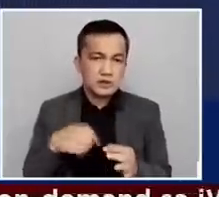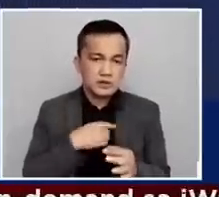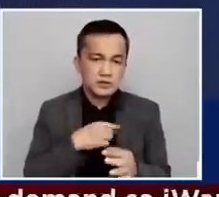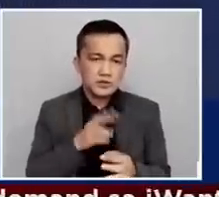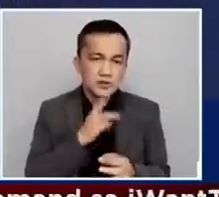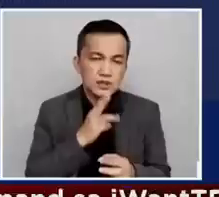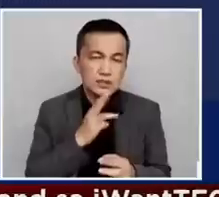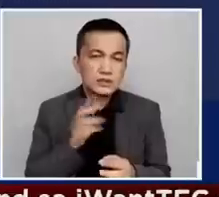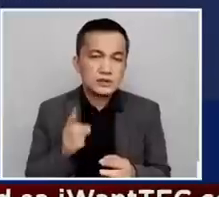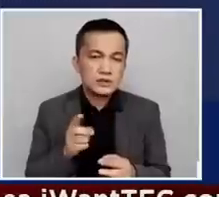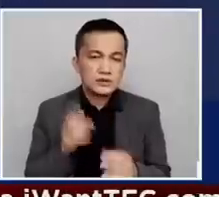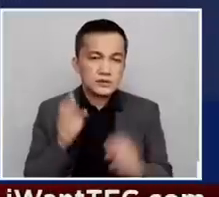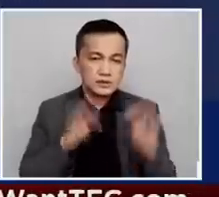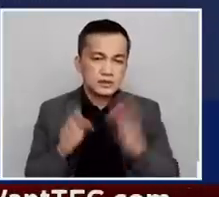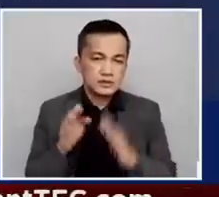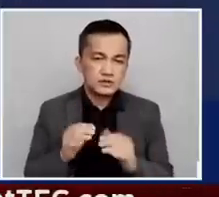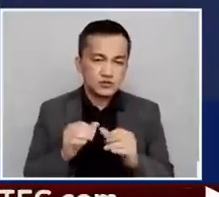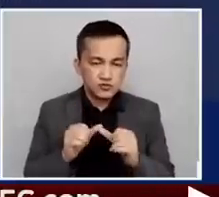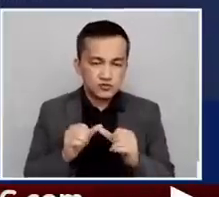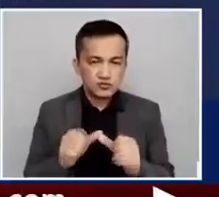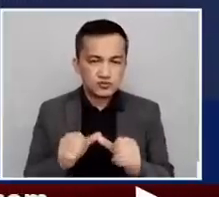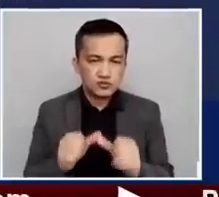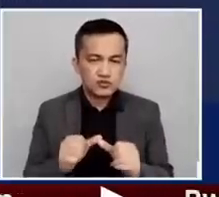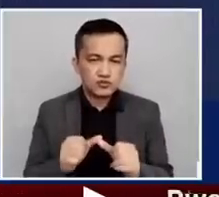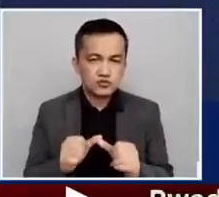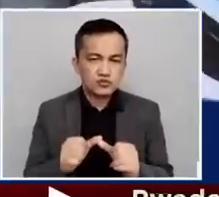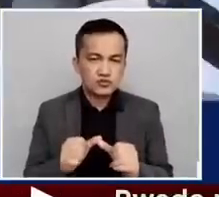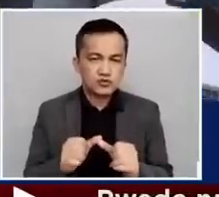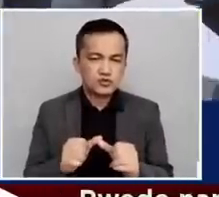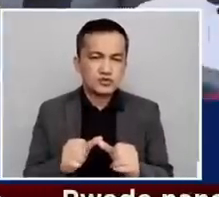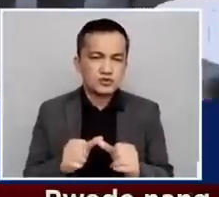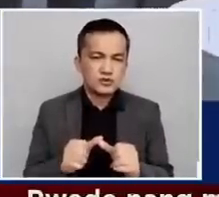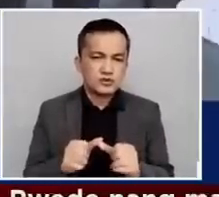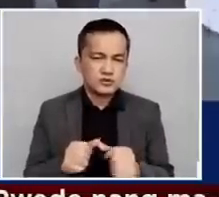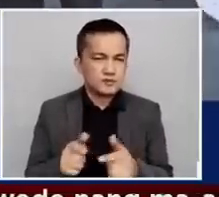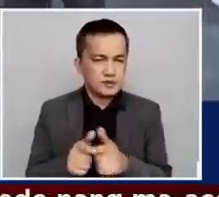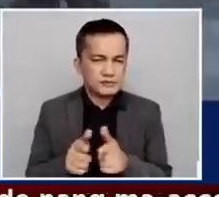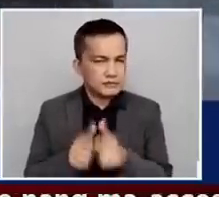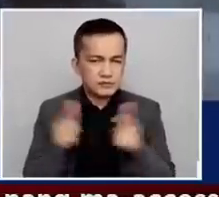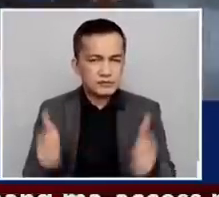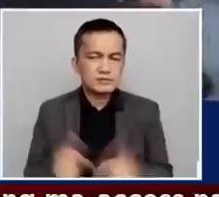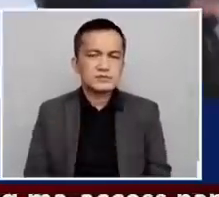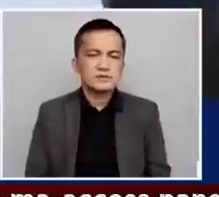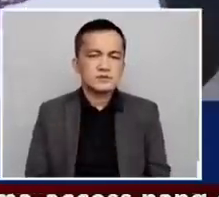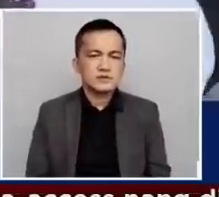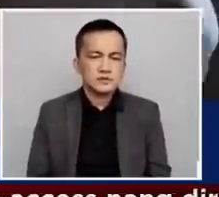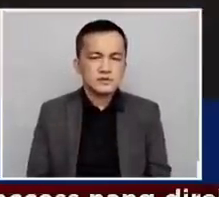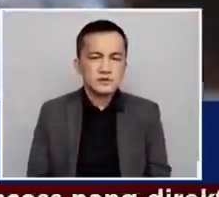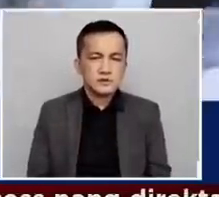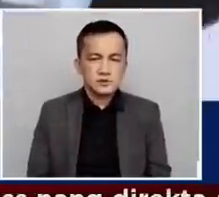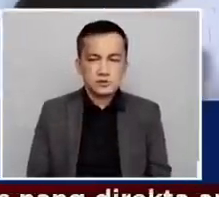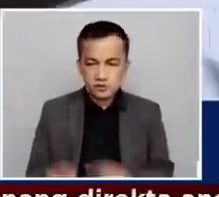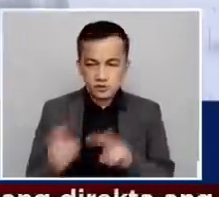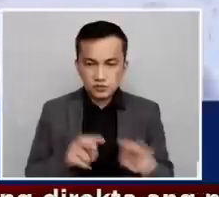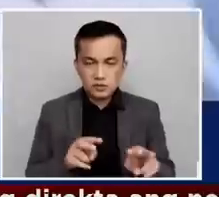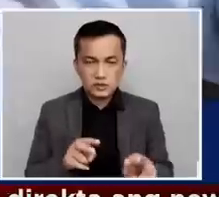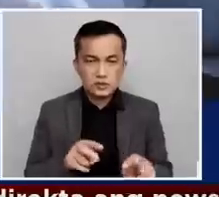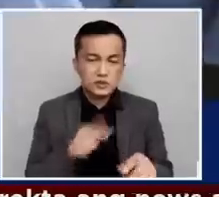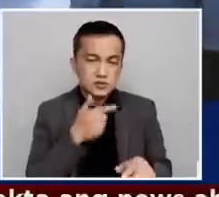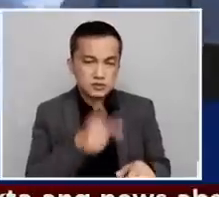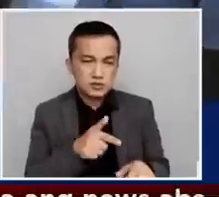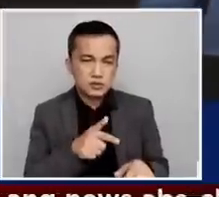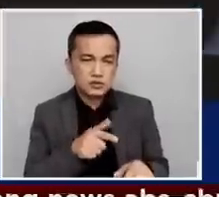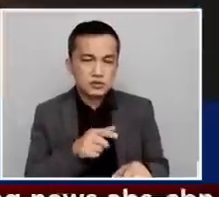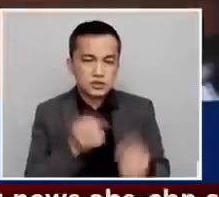supply problem continues to get greater. Para tutukan din ang isyu sa tubig, nilagdaan na rin Anya